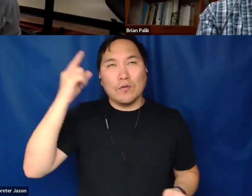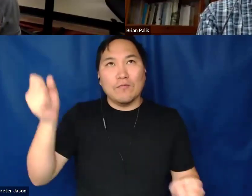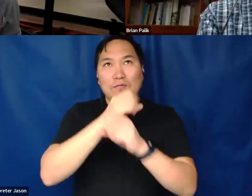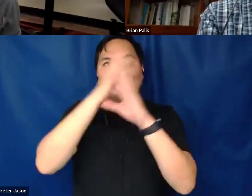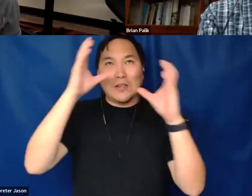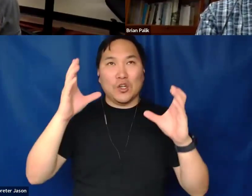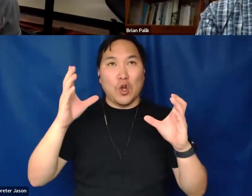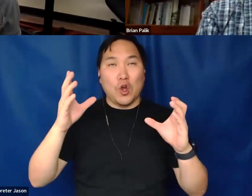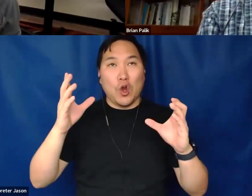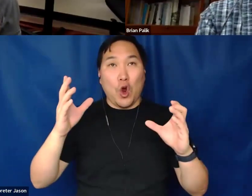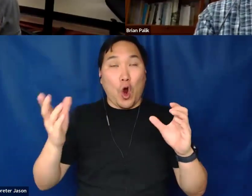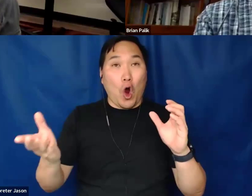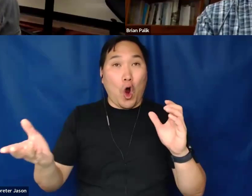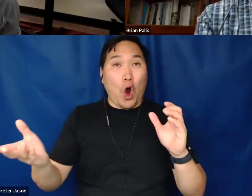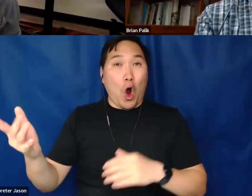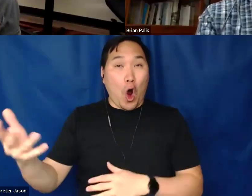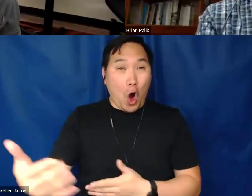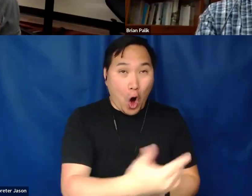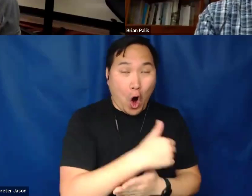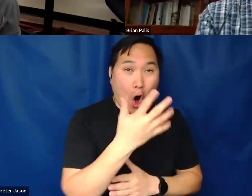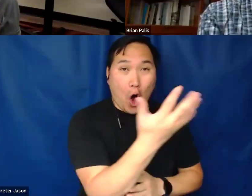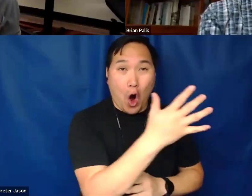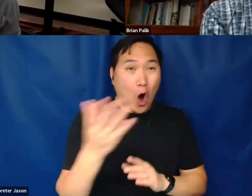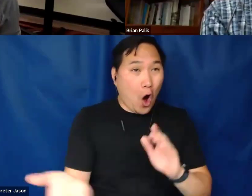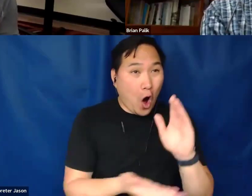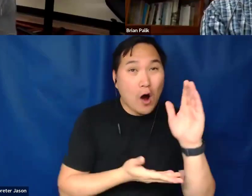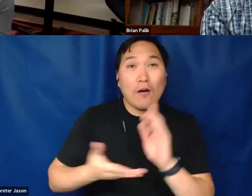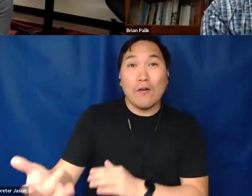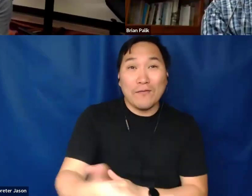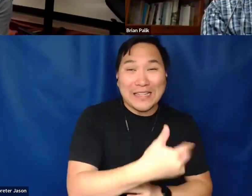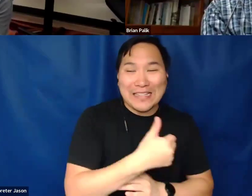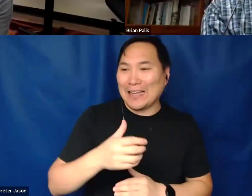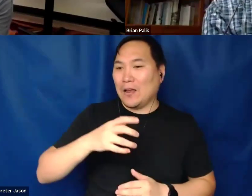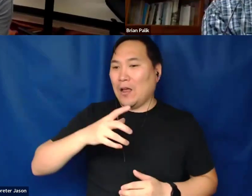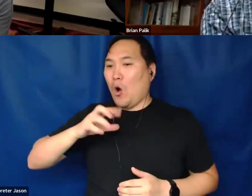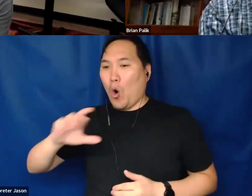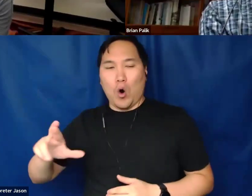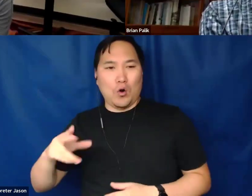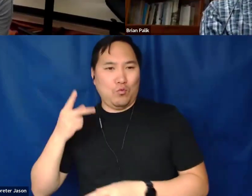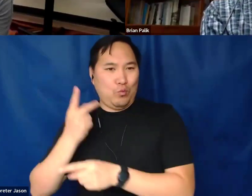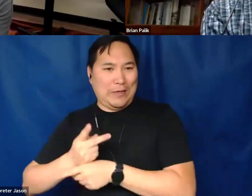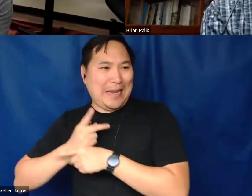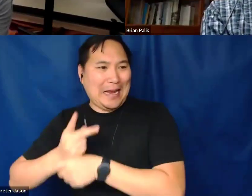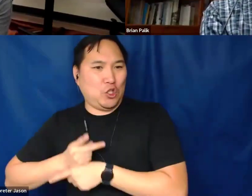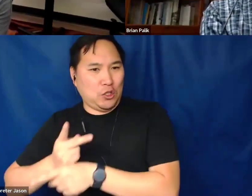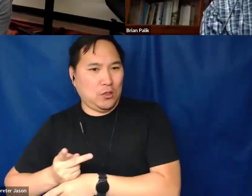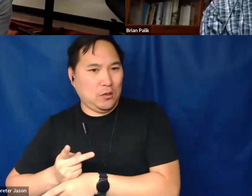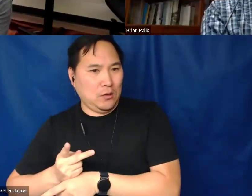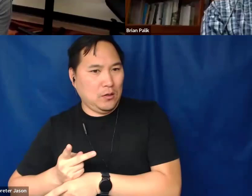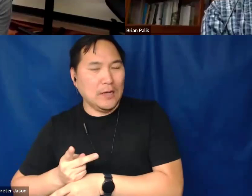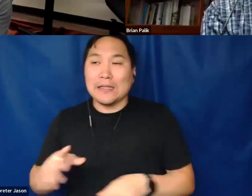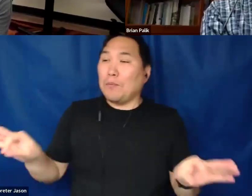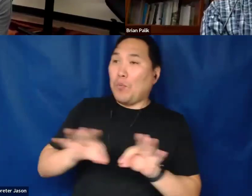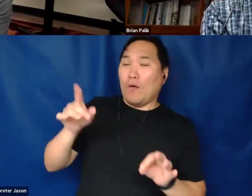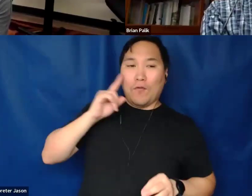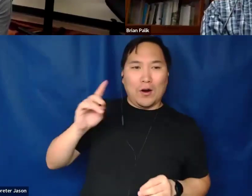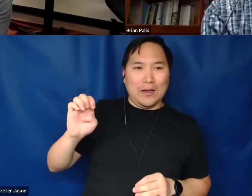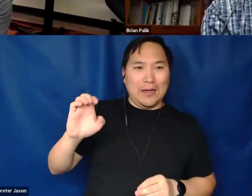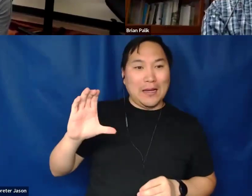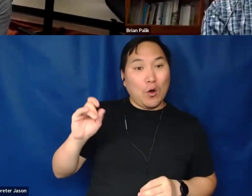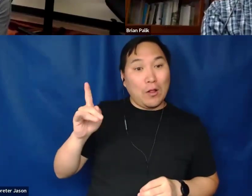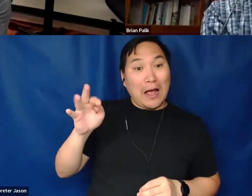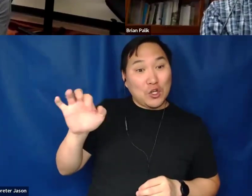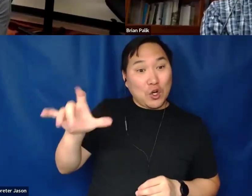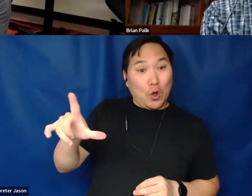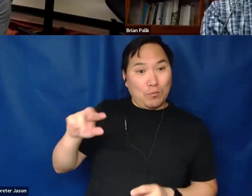harvesting, variable retention harvesting, and how it's important ecologically, but then also can relate to what